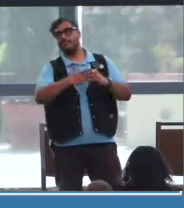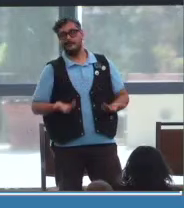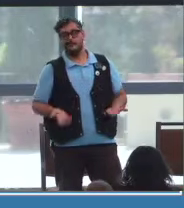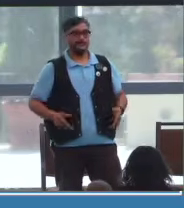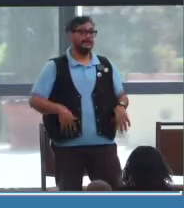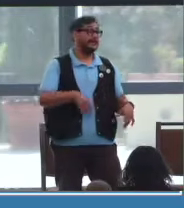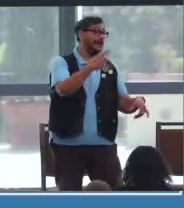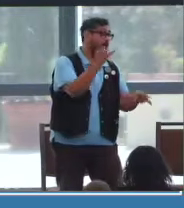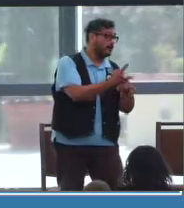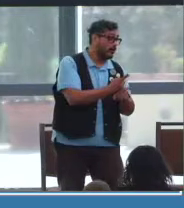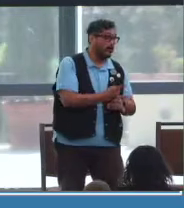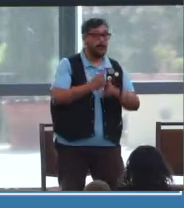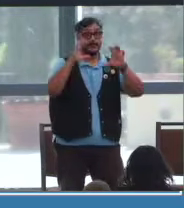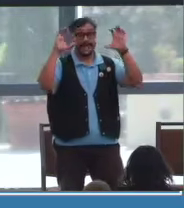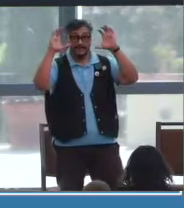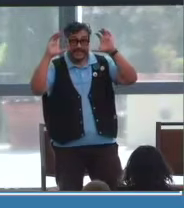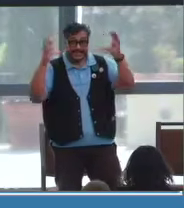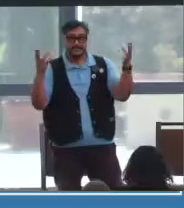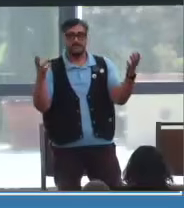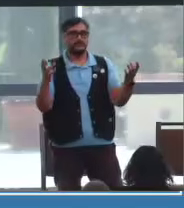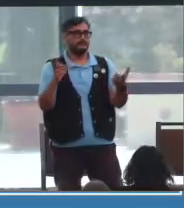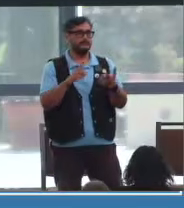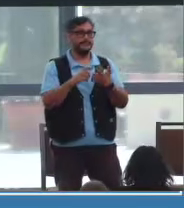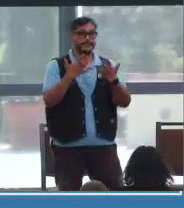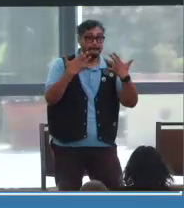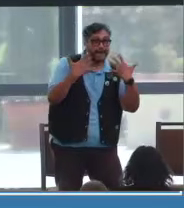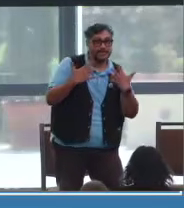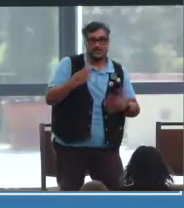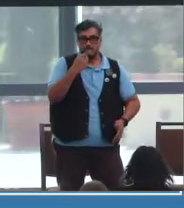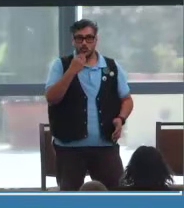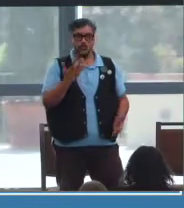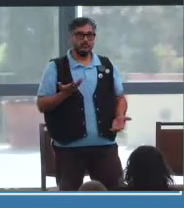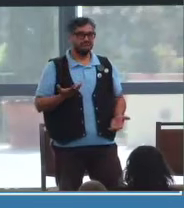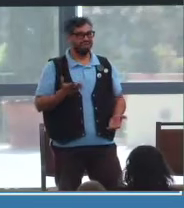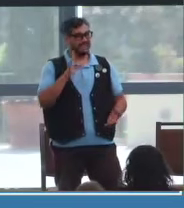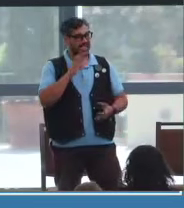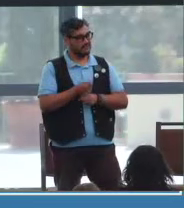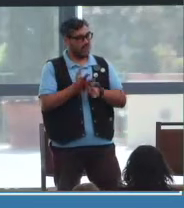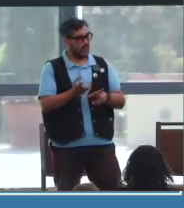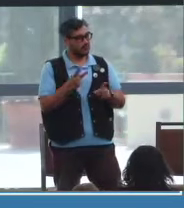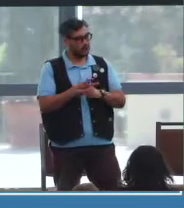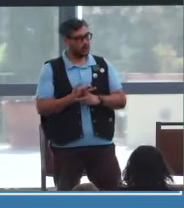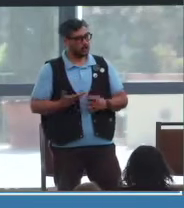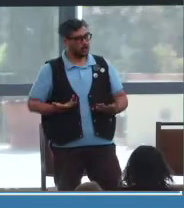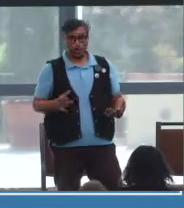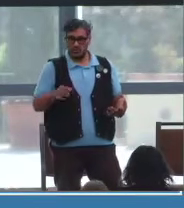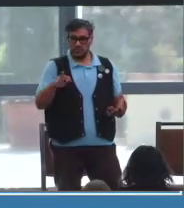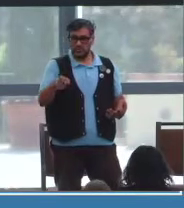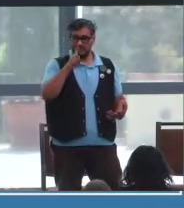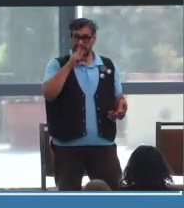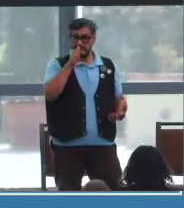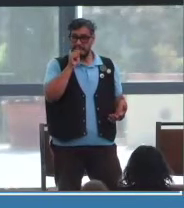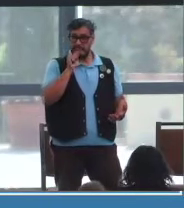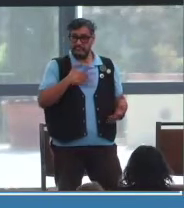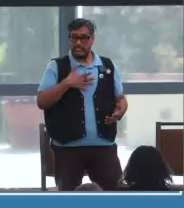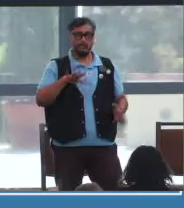Alcohol, caffeine intake, spicy food, those have all been things that can sometimes make the vasomotor symptoms worse. So if you're really suffering with that, you may